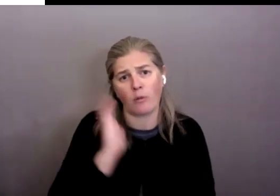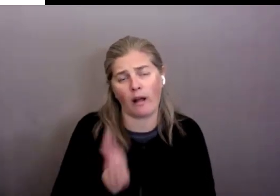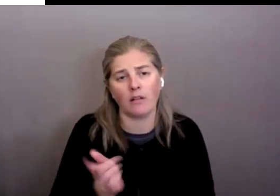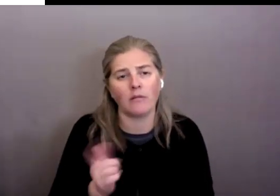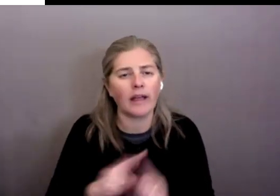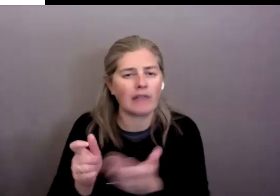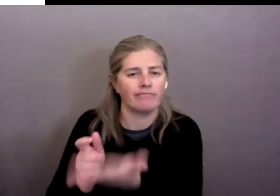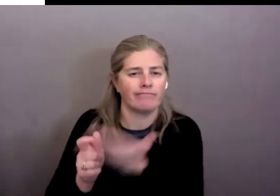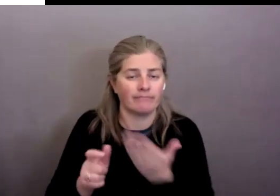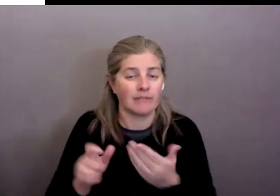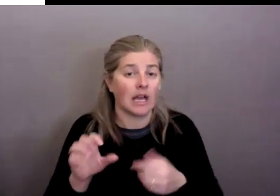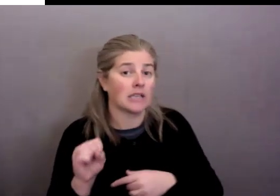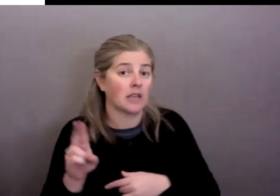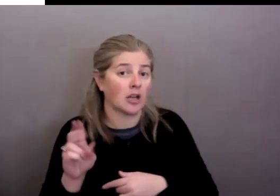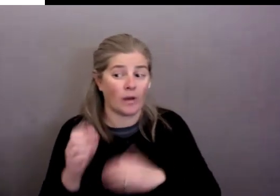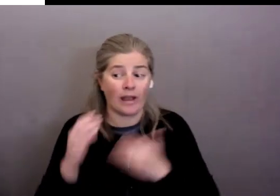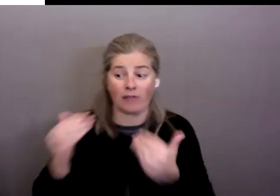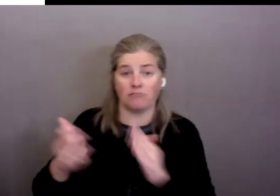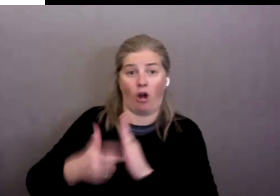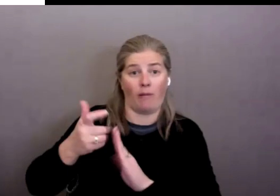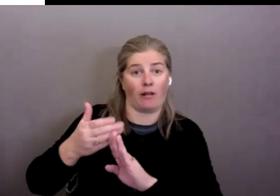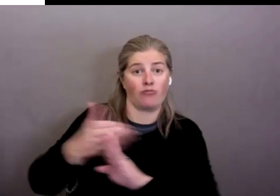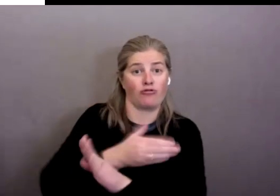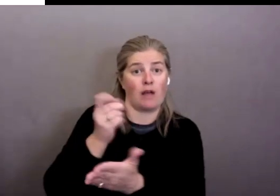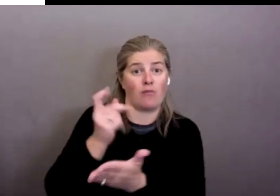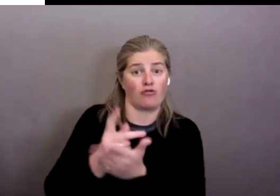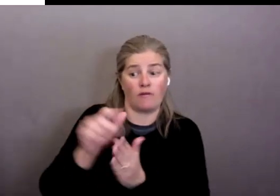An SUA could pre-approve a AAA to